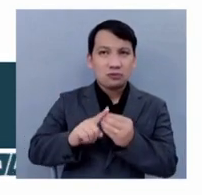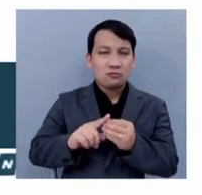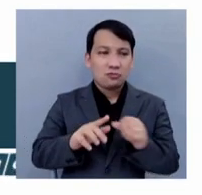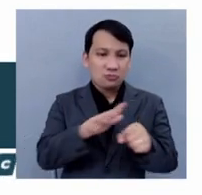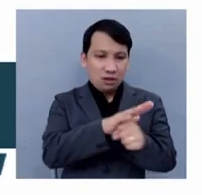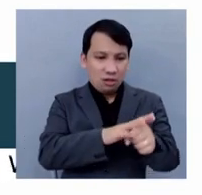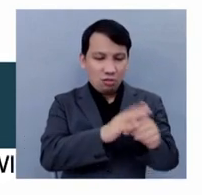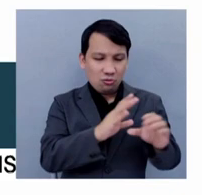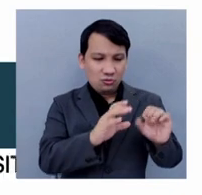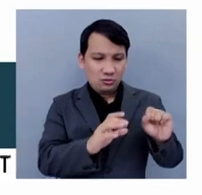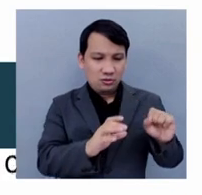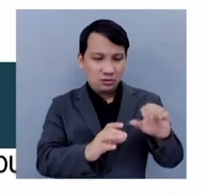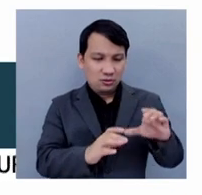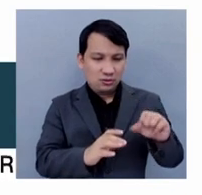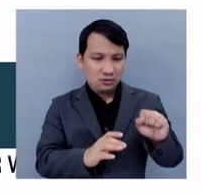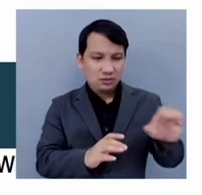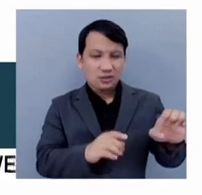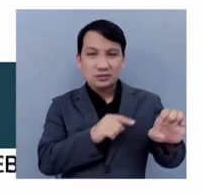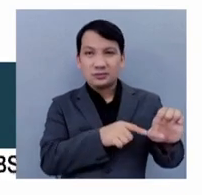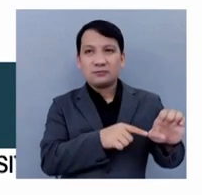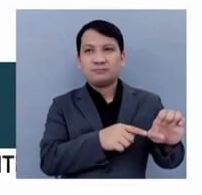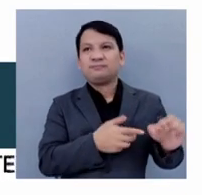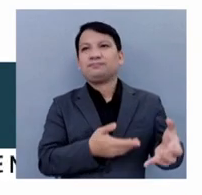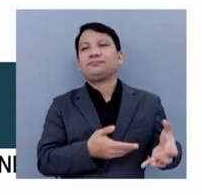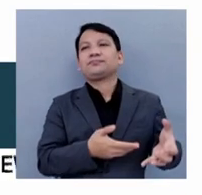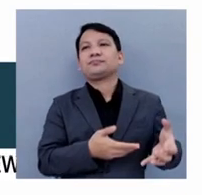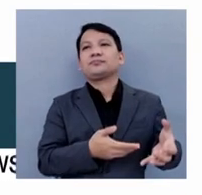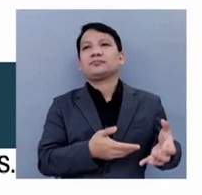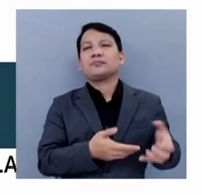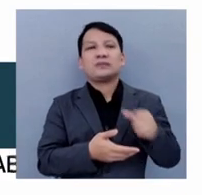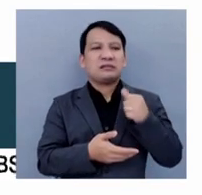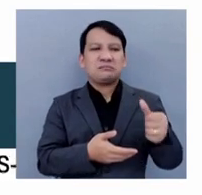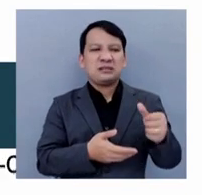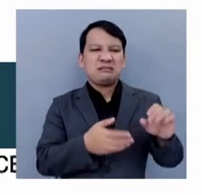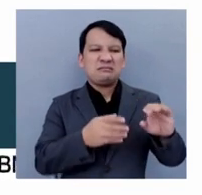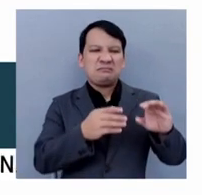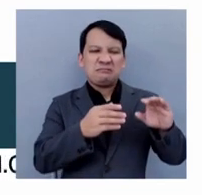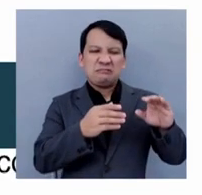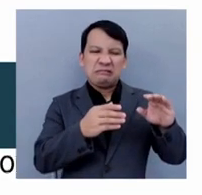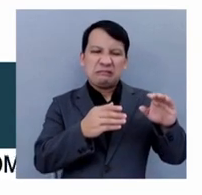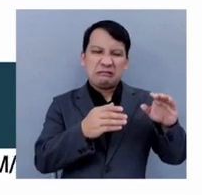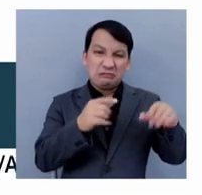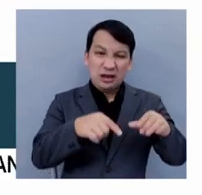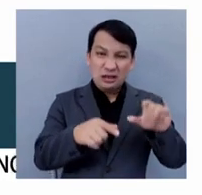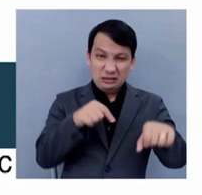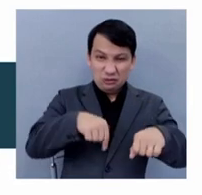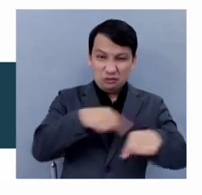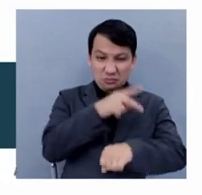here in the country, prospects not so bright. What does that tell you?